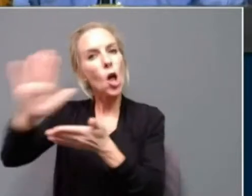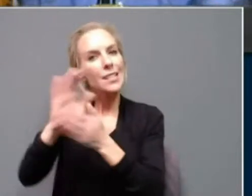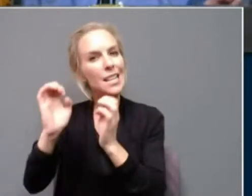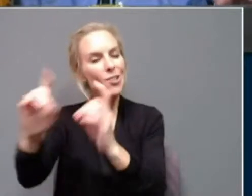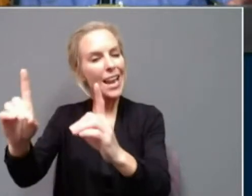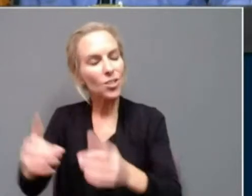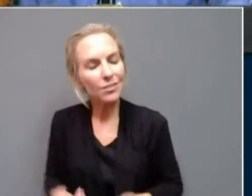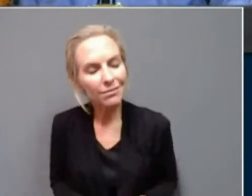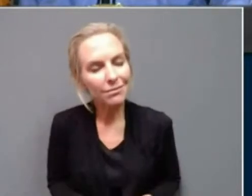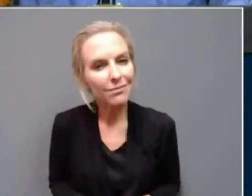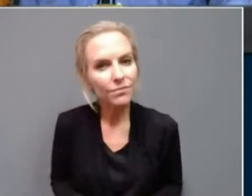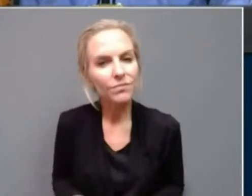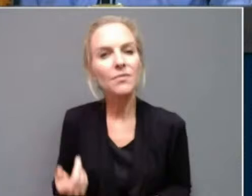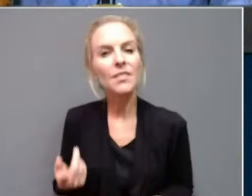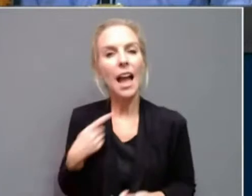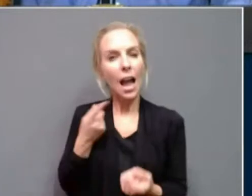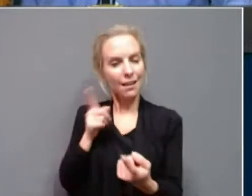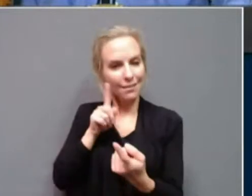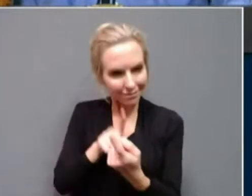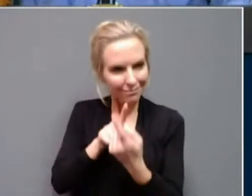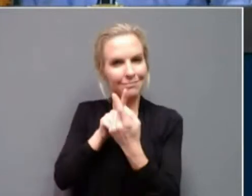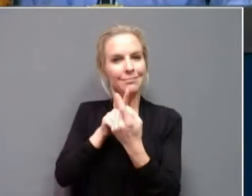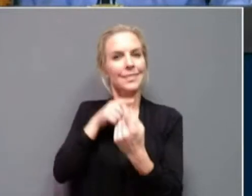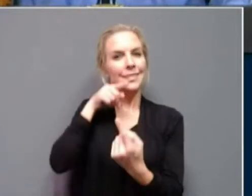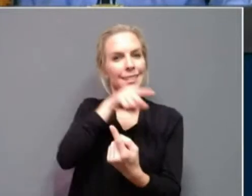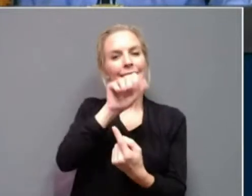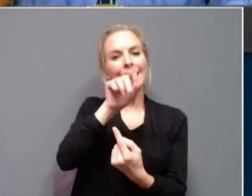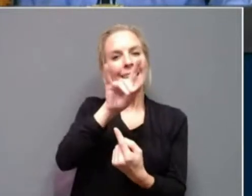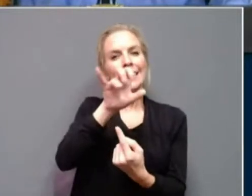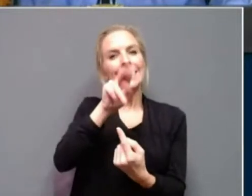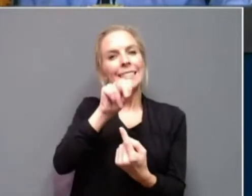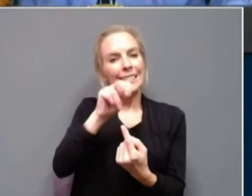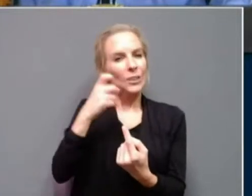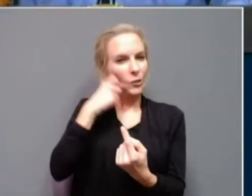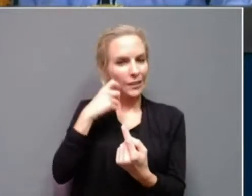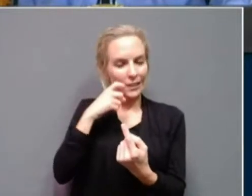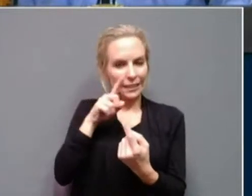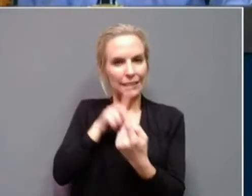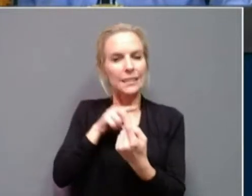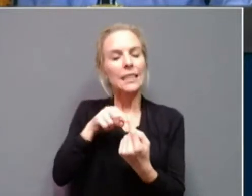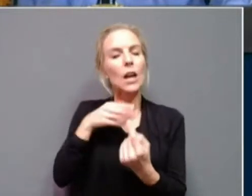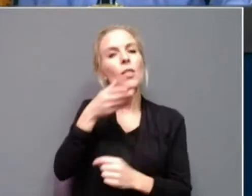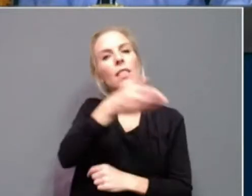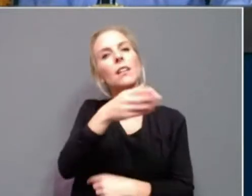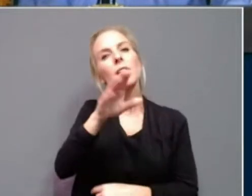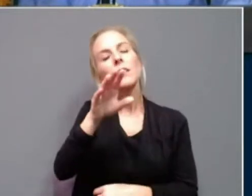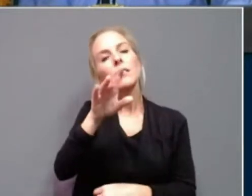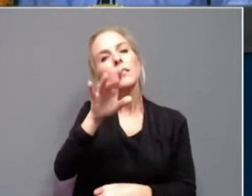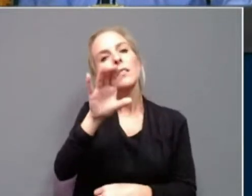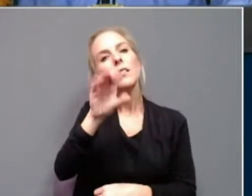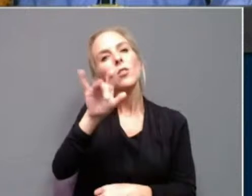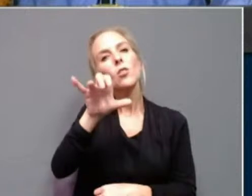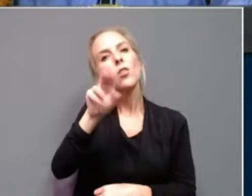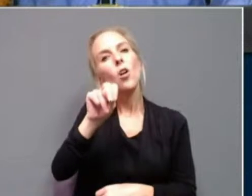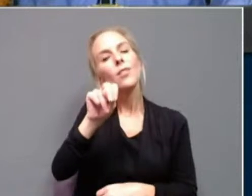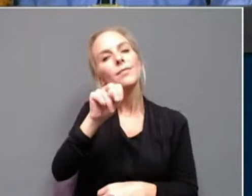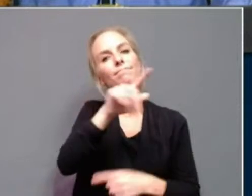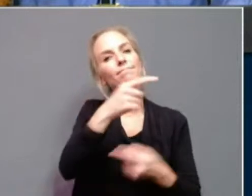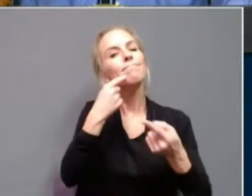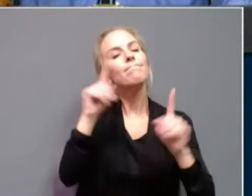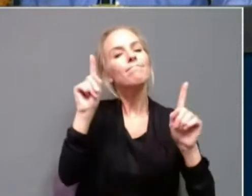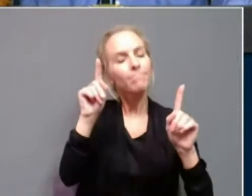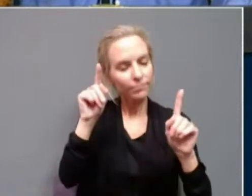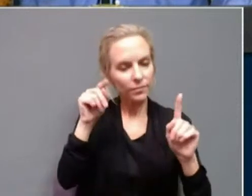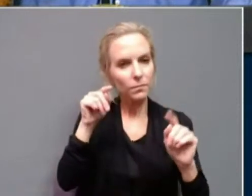I ran into one of them, Addison, who was at the Cullen naming. And just